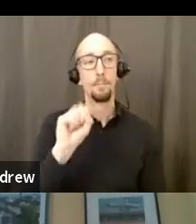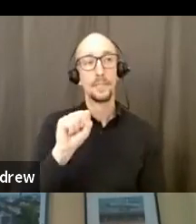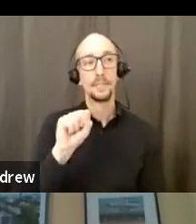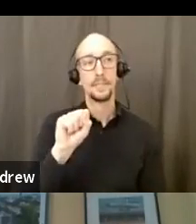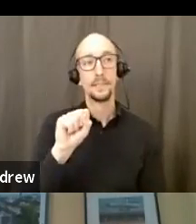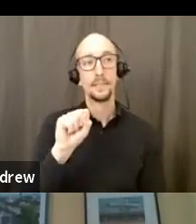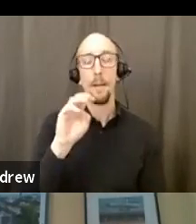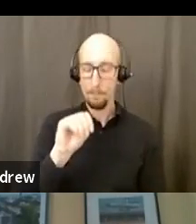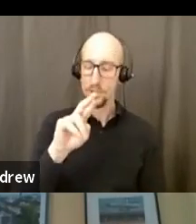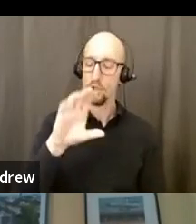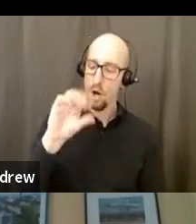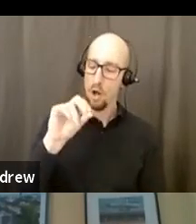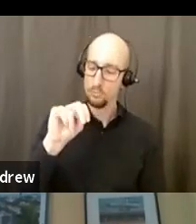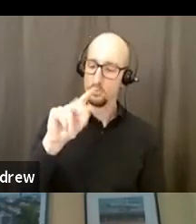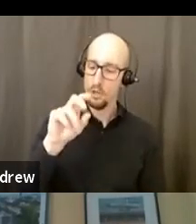Mr. Content Passes?